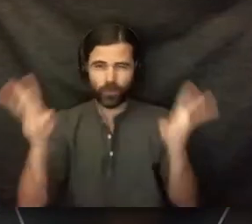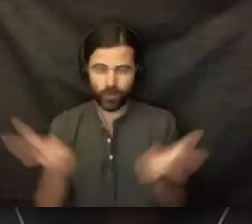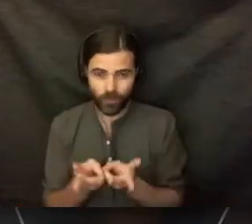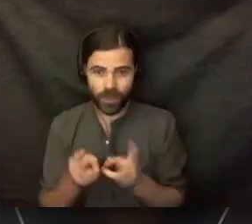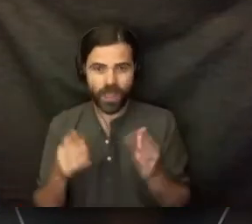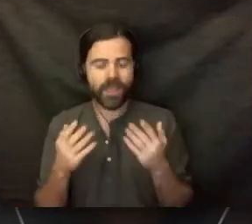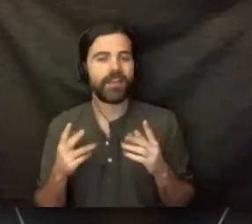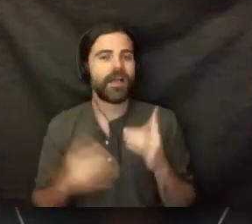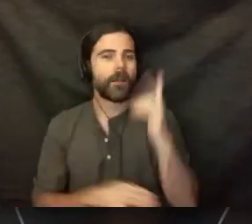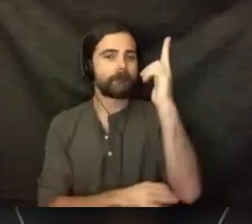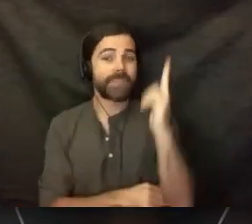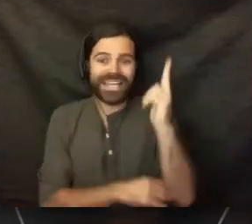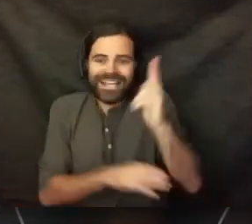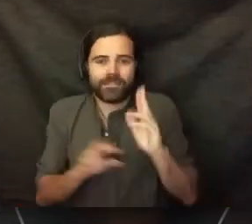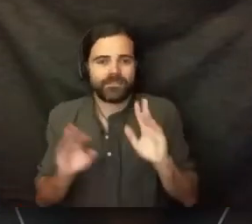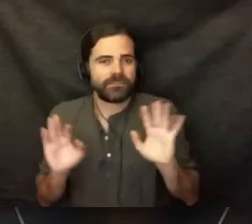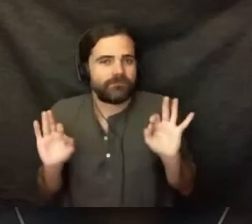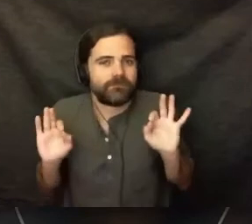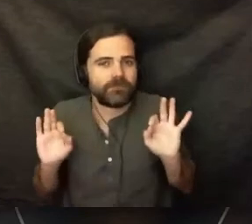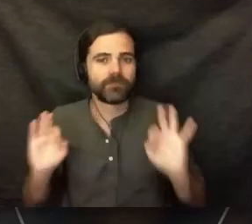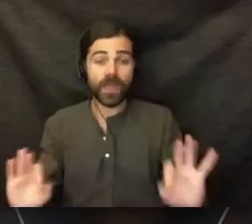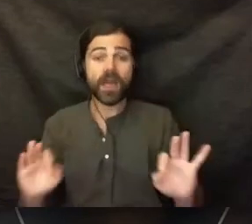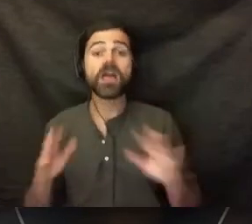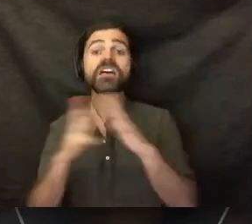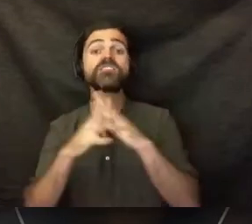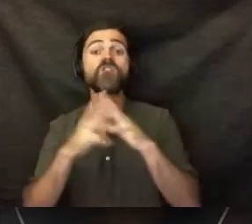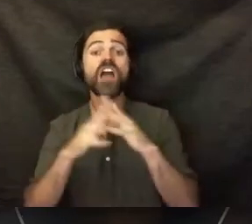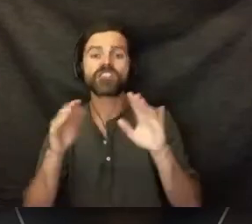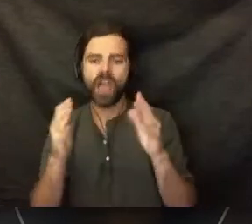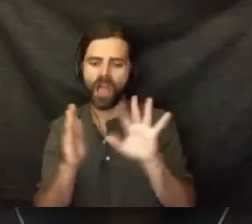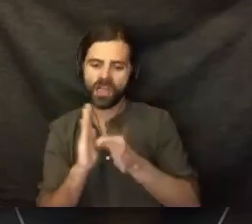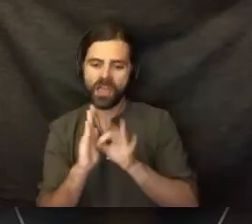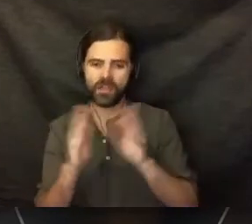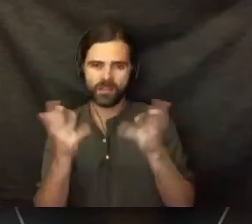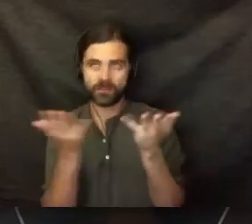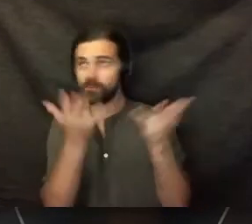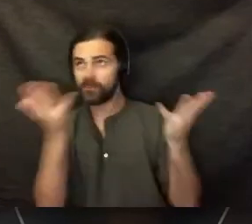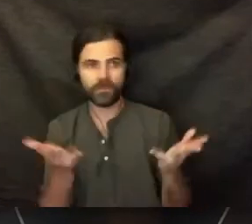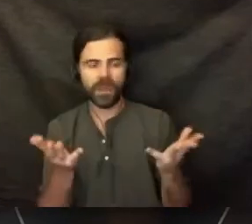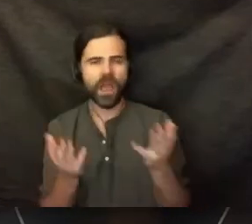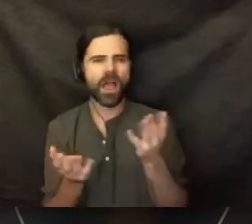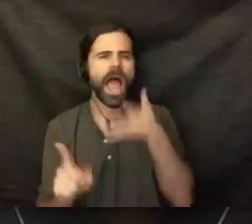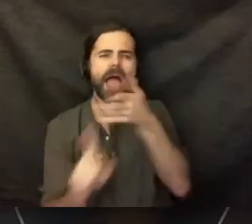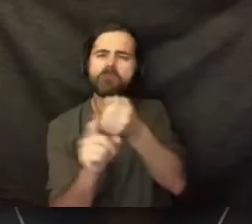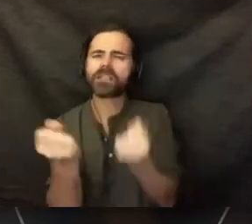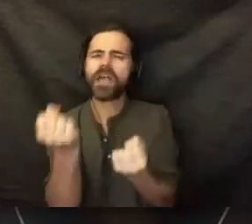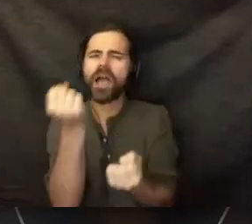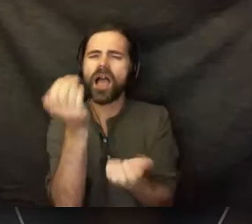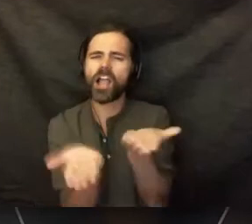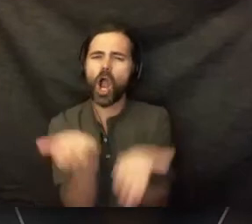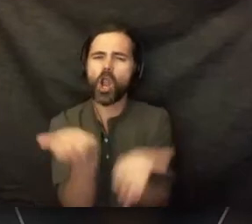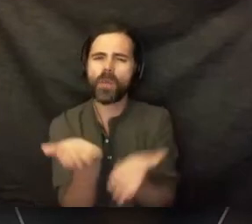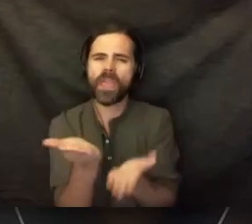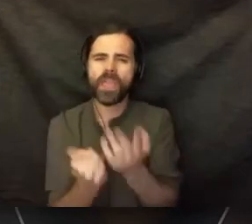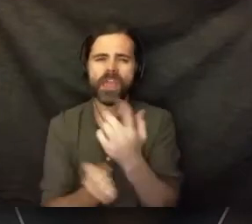because actually when we look at this at a structural level, I think when we talk about the impact economy of the 21st century, it is going to have to be able to invest